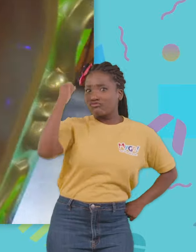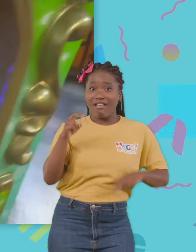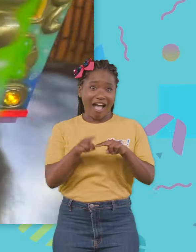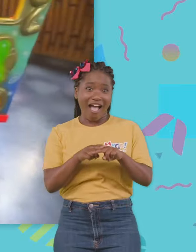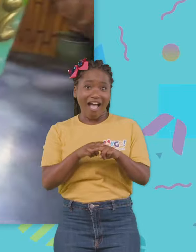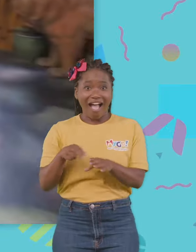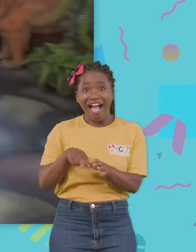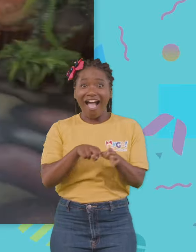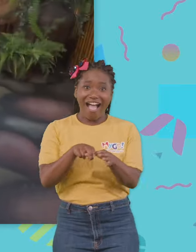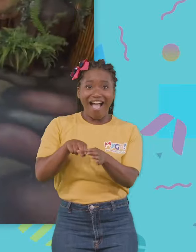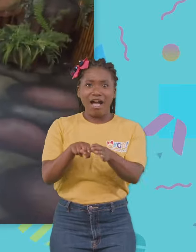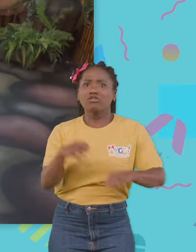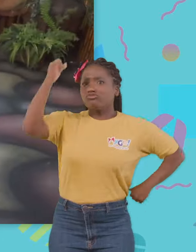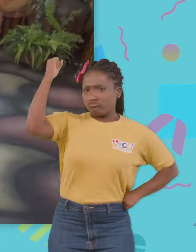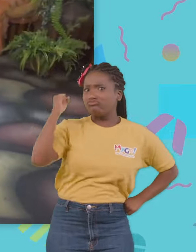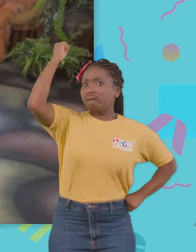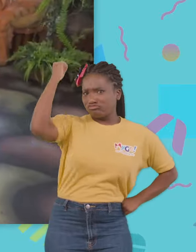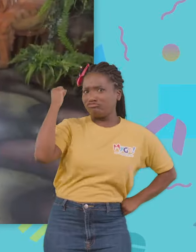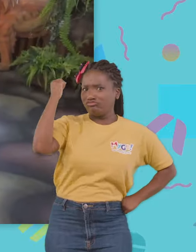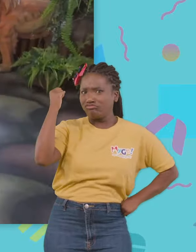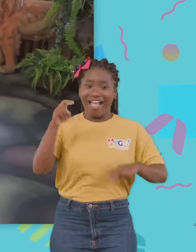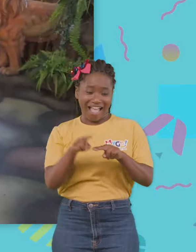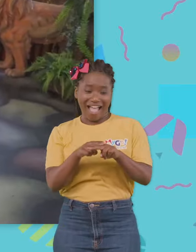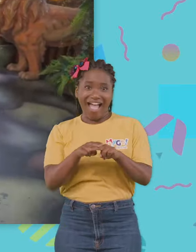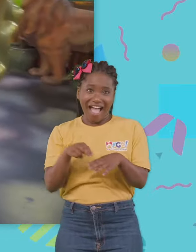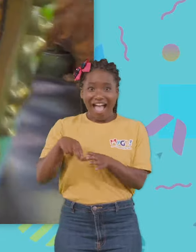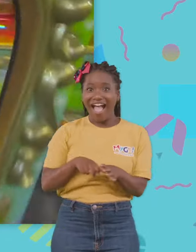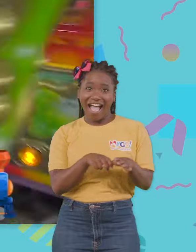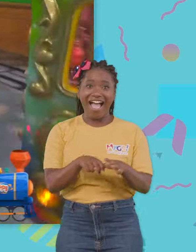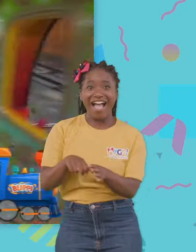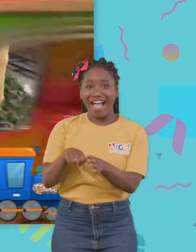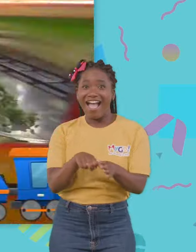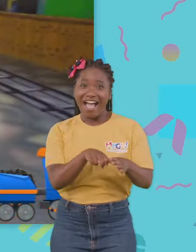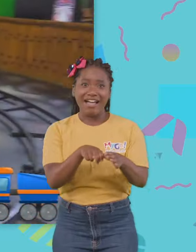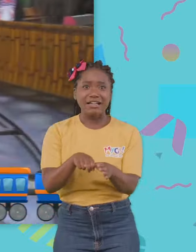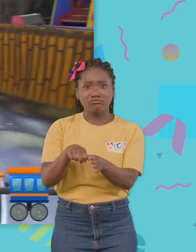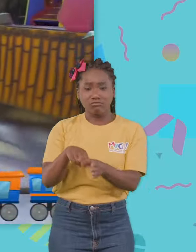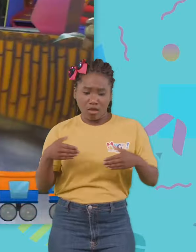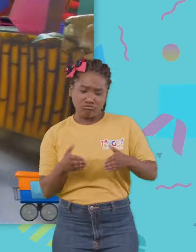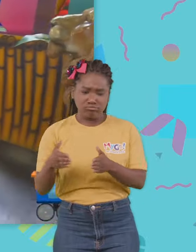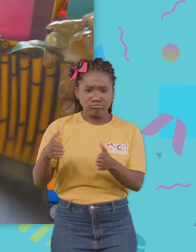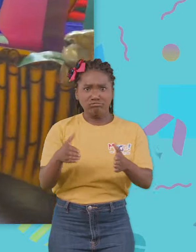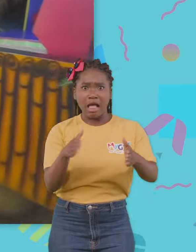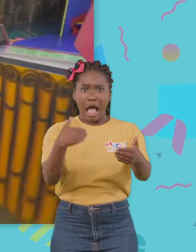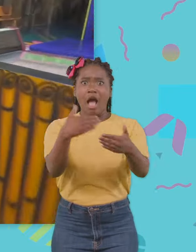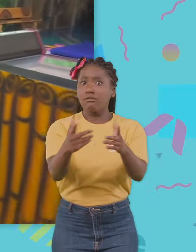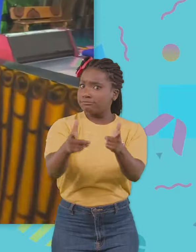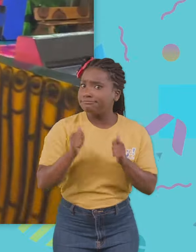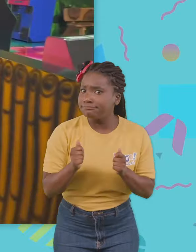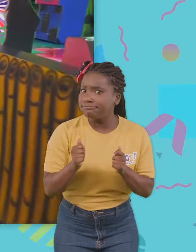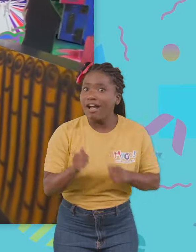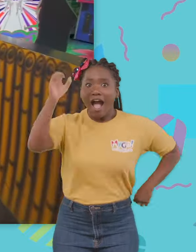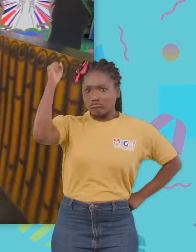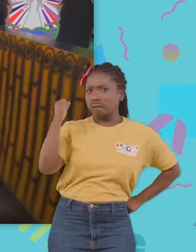Choo-choo, here comes a train. Choo-choo, here comes a train. It's rolling on the tracks, gonna